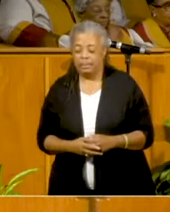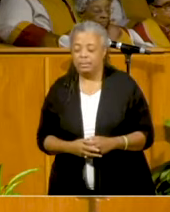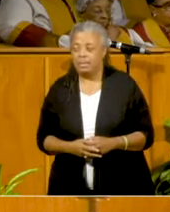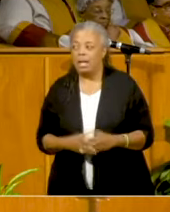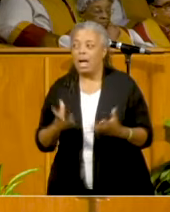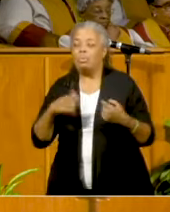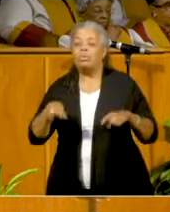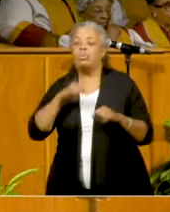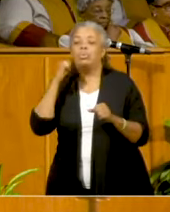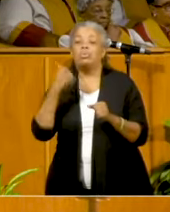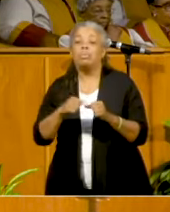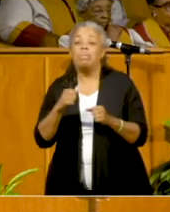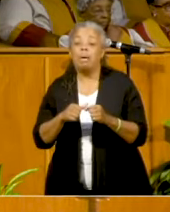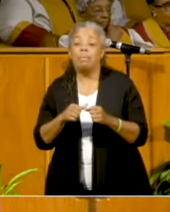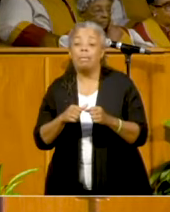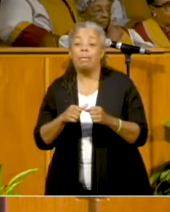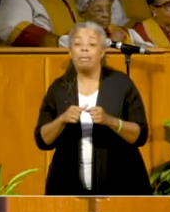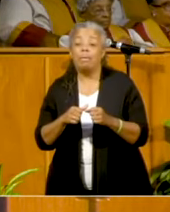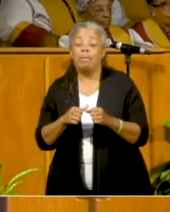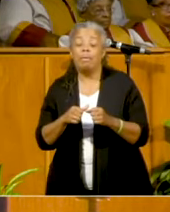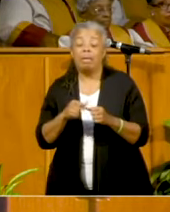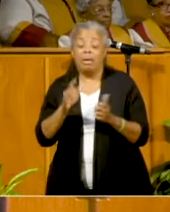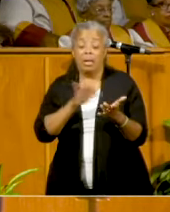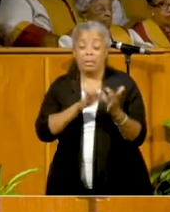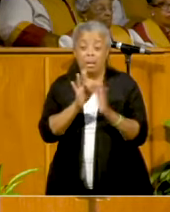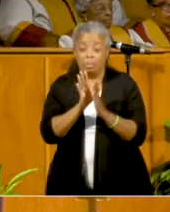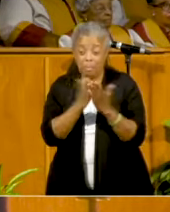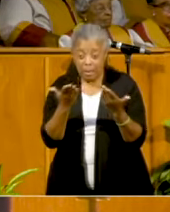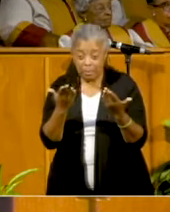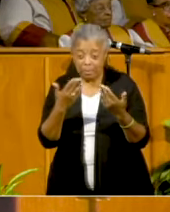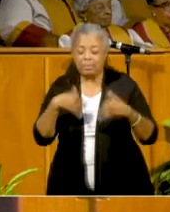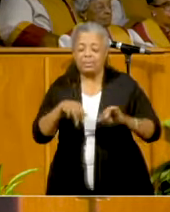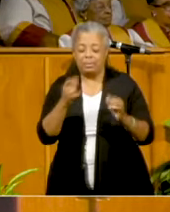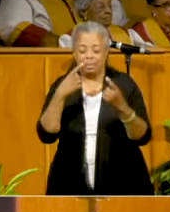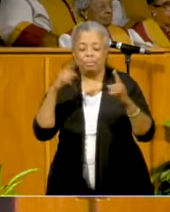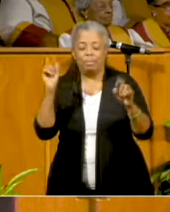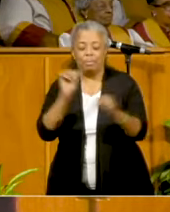And I want you to remember the word is still at work.